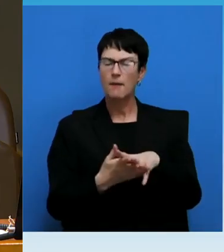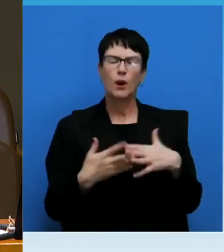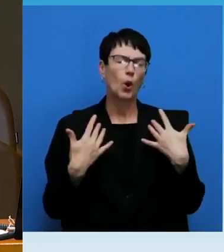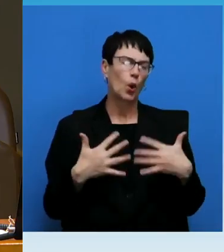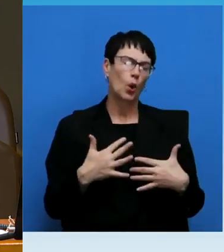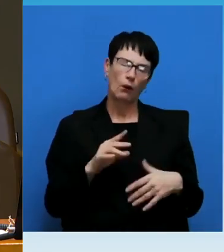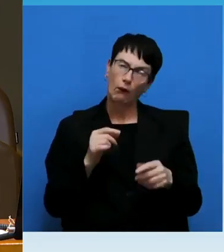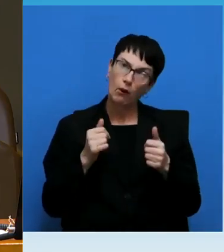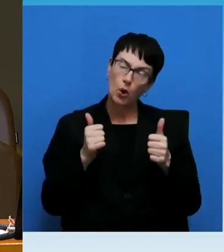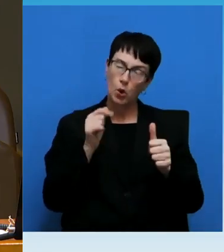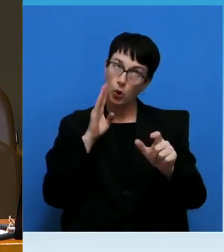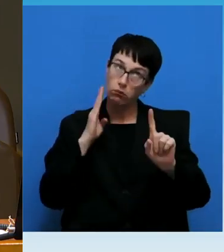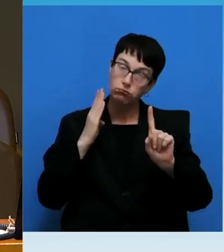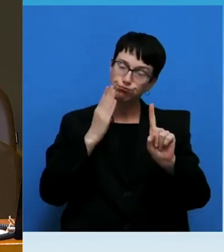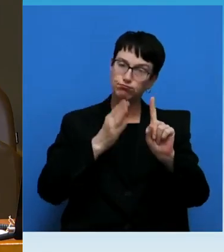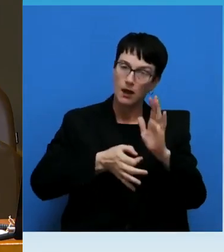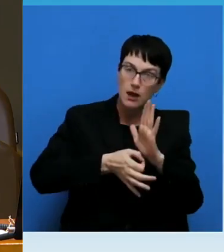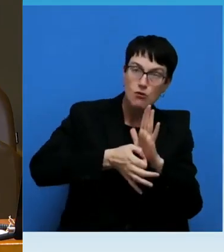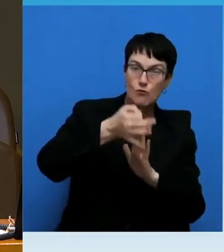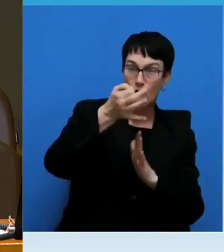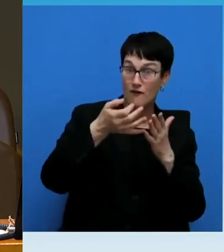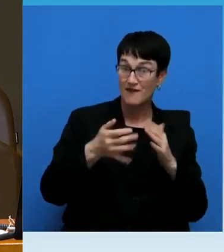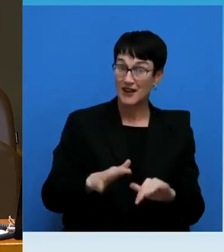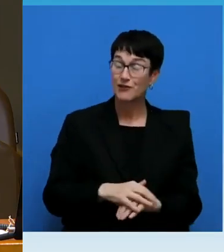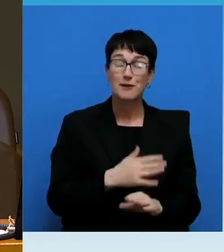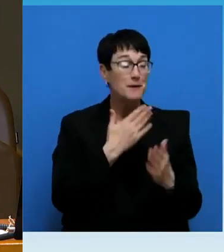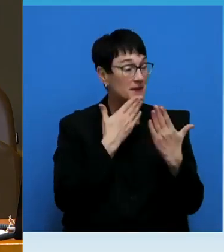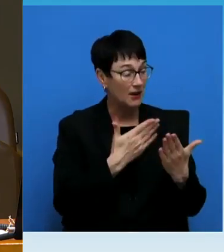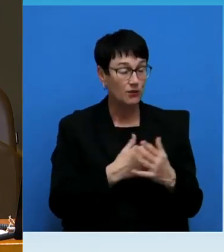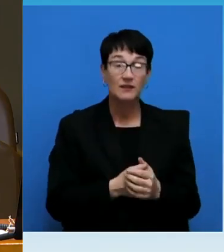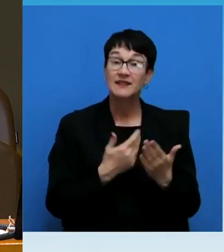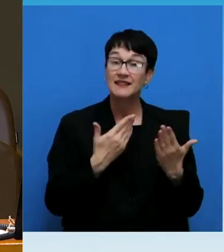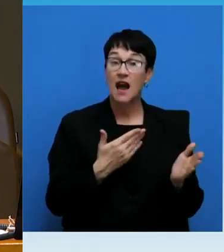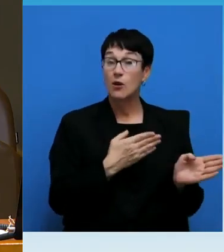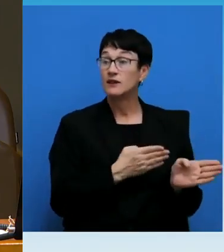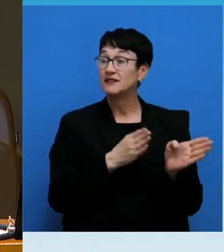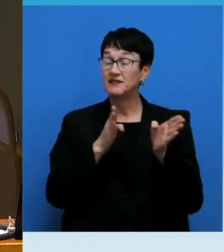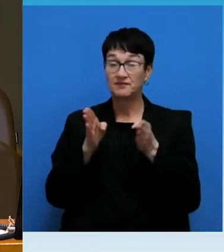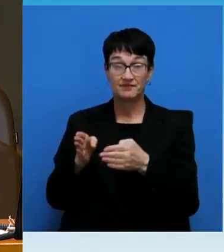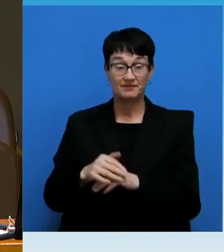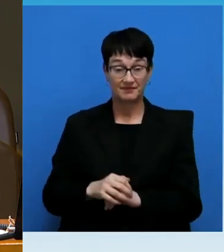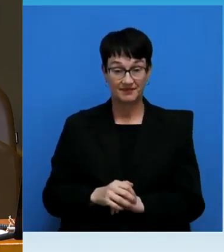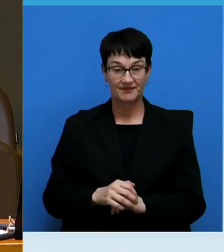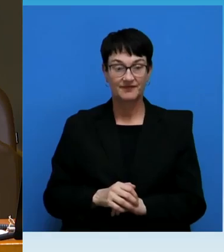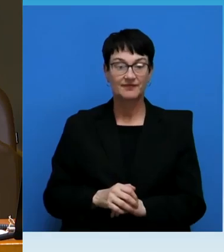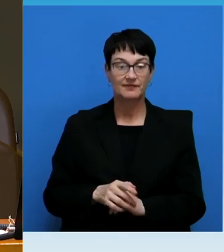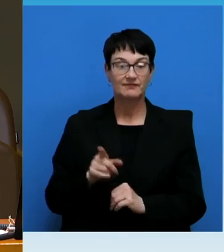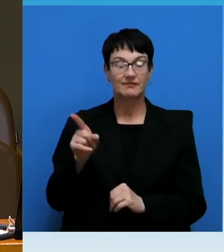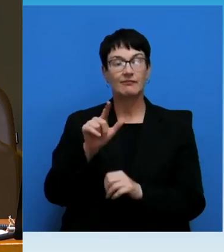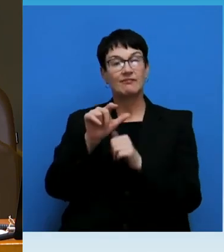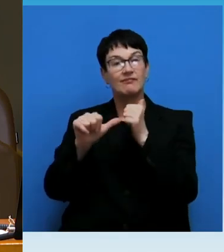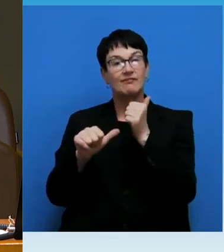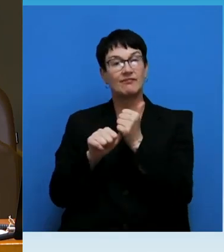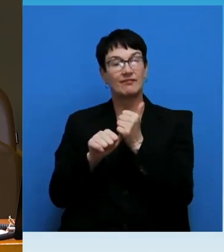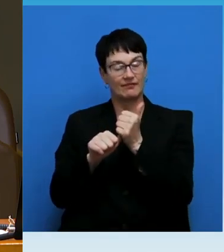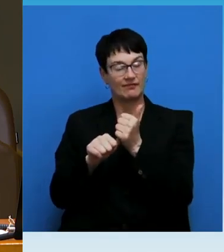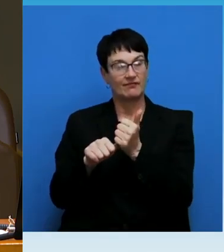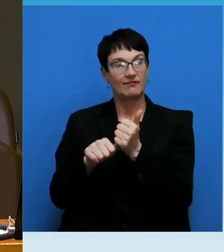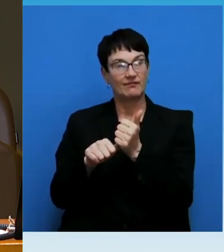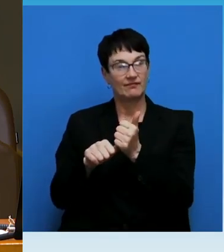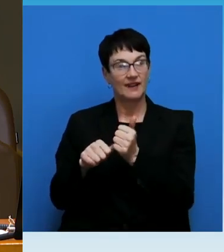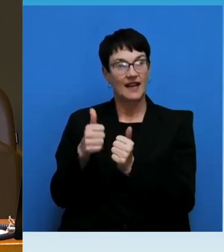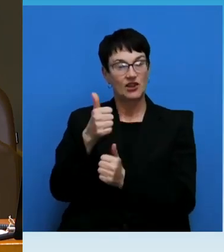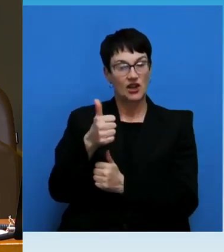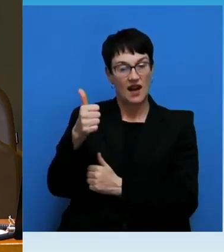much. Let me now welcome Assistant General for Human Resources, Ms. Marta Elena Lopez,